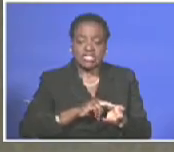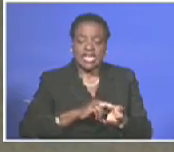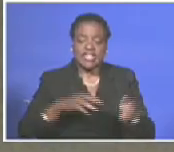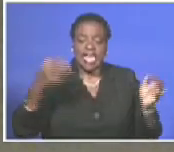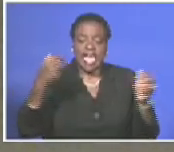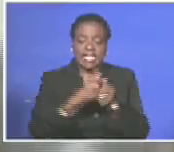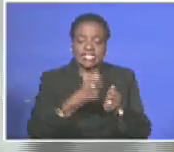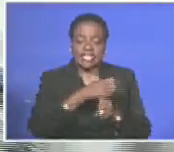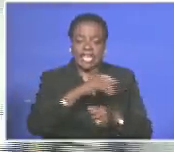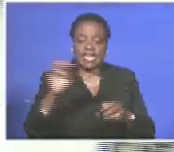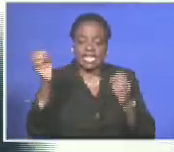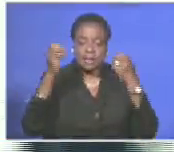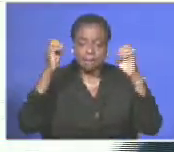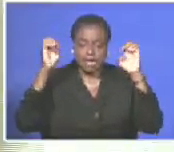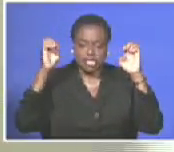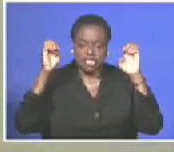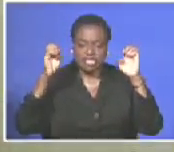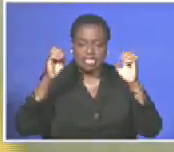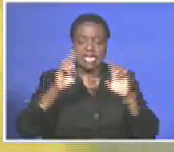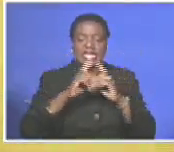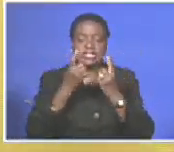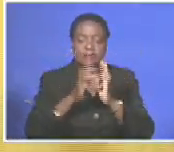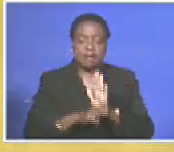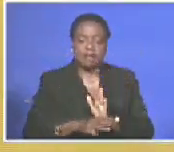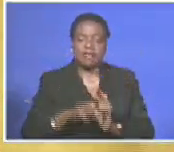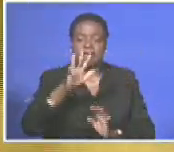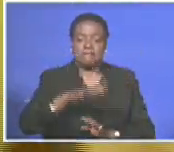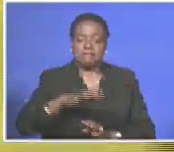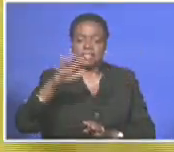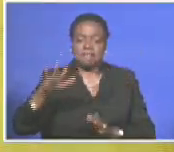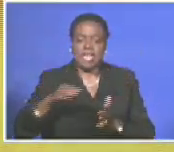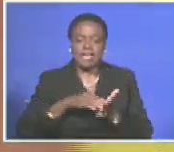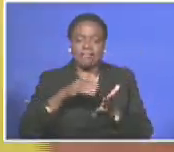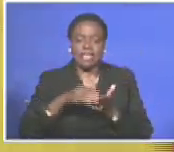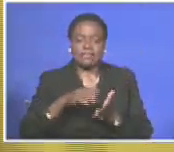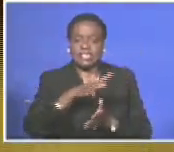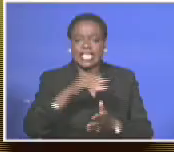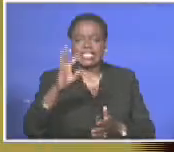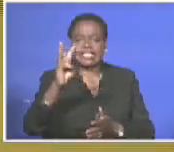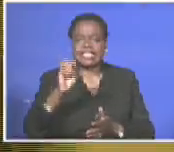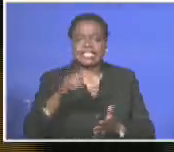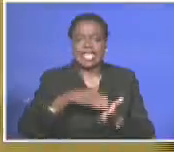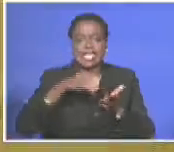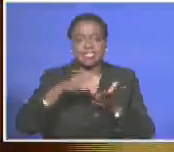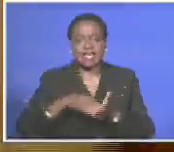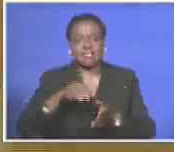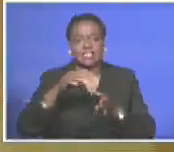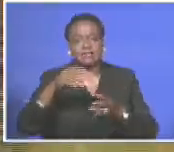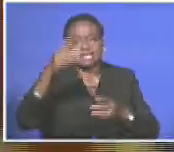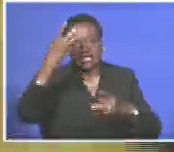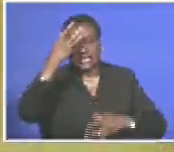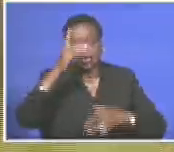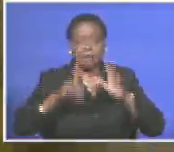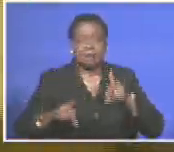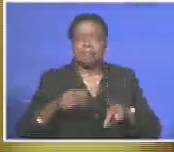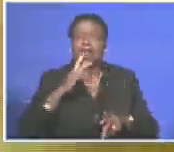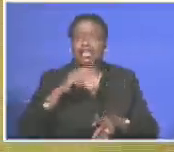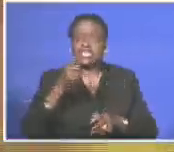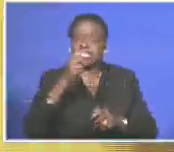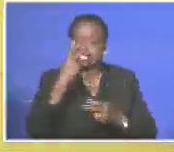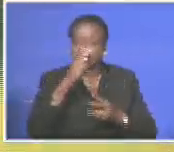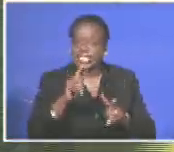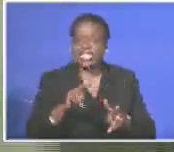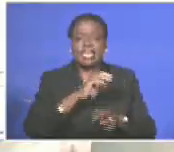Department. Annually, they see between 55,000 and 60,000 patients, many of them critically ill.